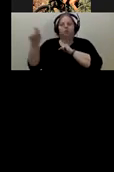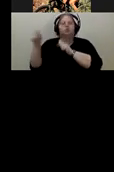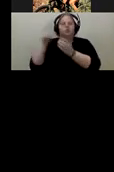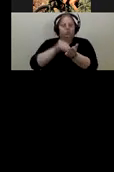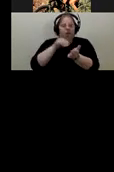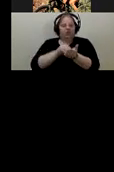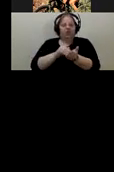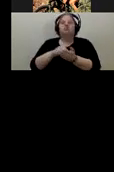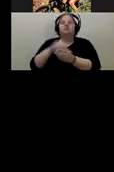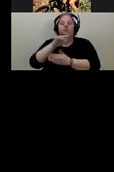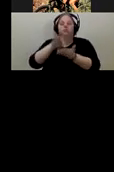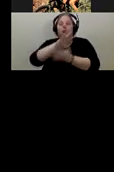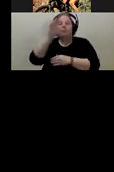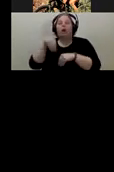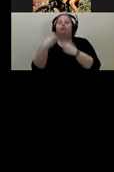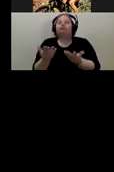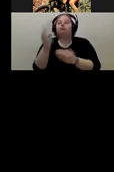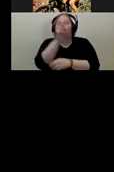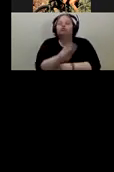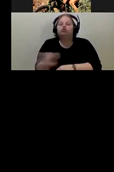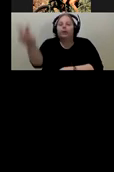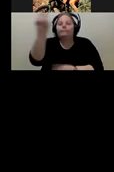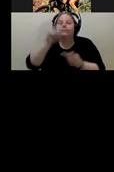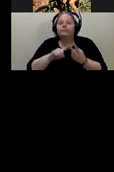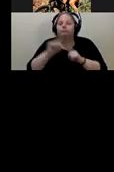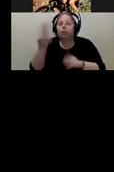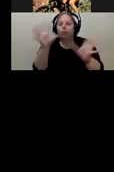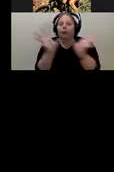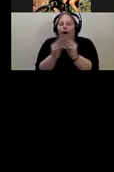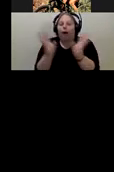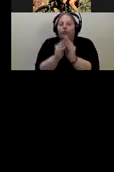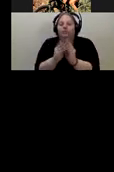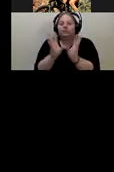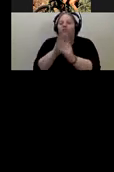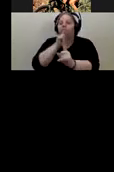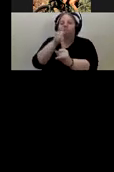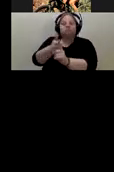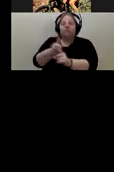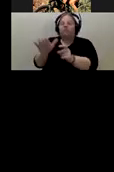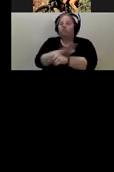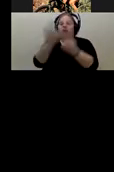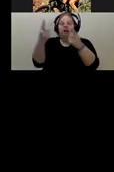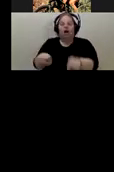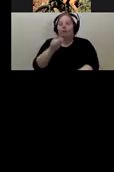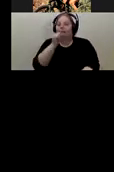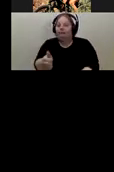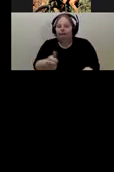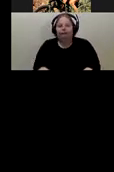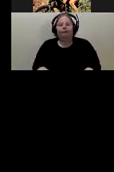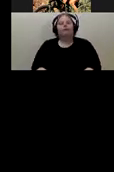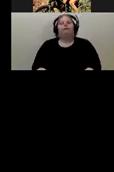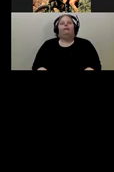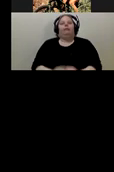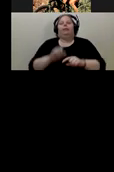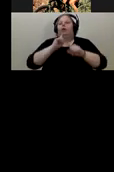trips. They get trips to conferences where the conference doesn't even really happen. They get, all